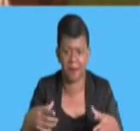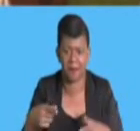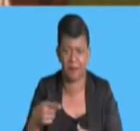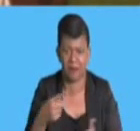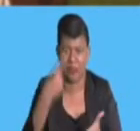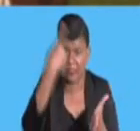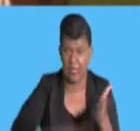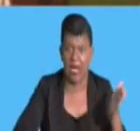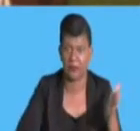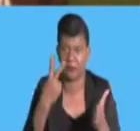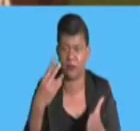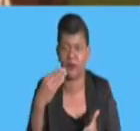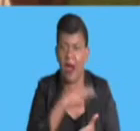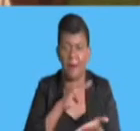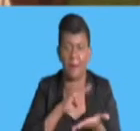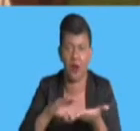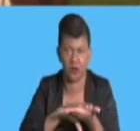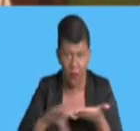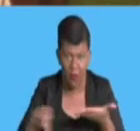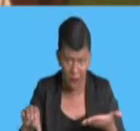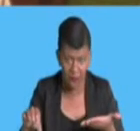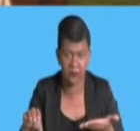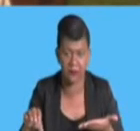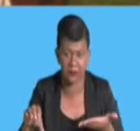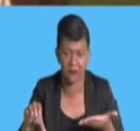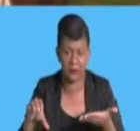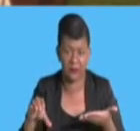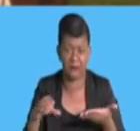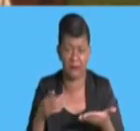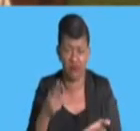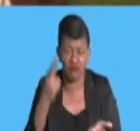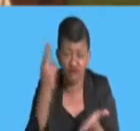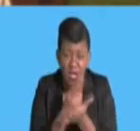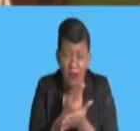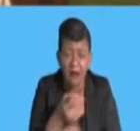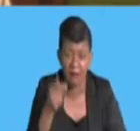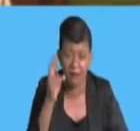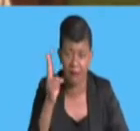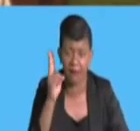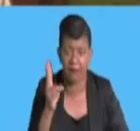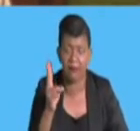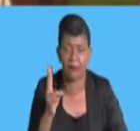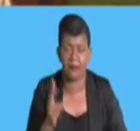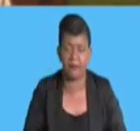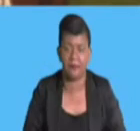best investment that a government can make. Here are some stark realities that teachers now face.